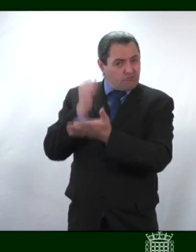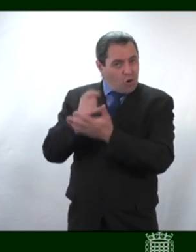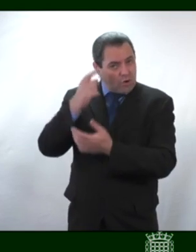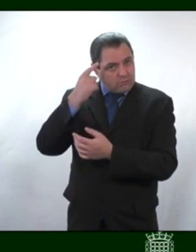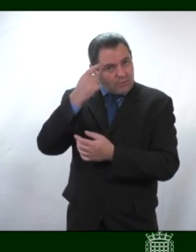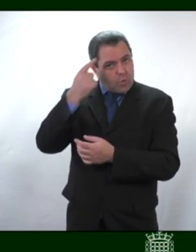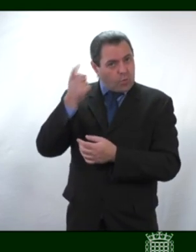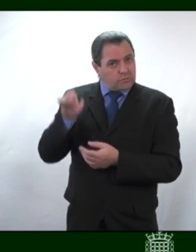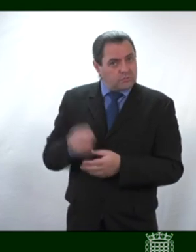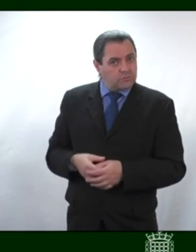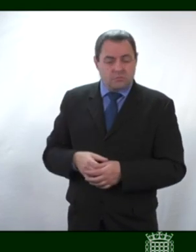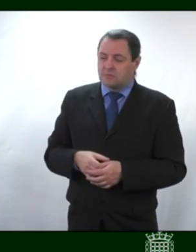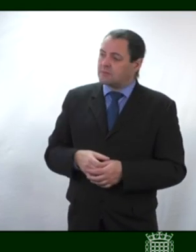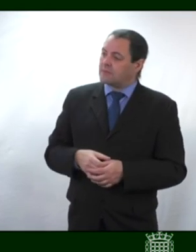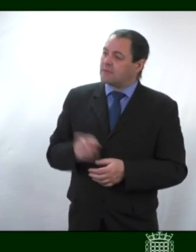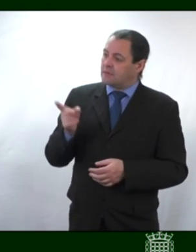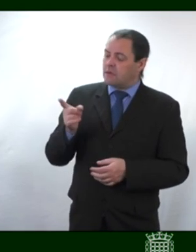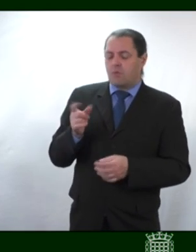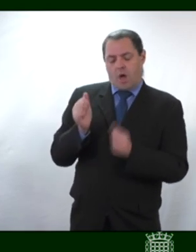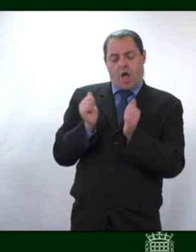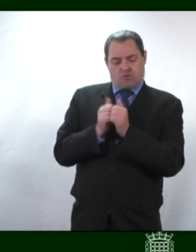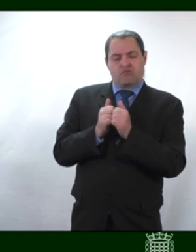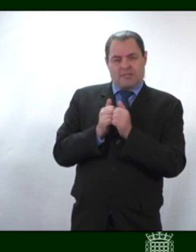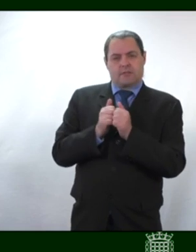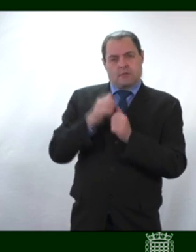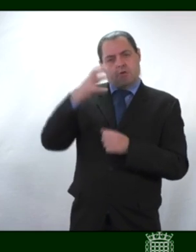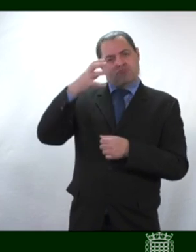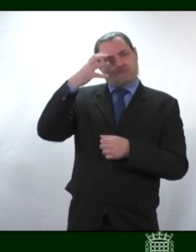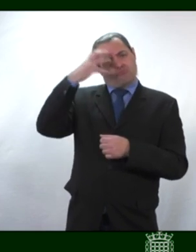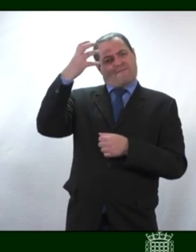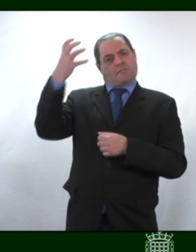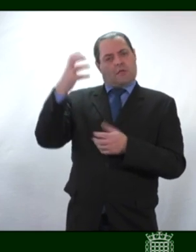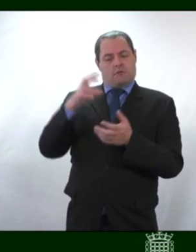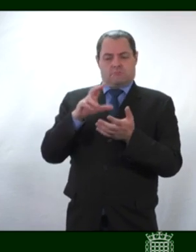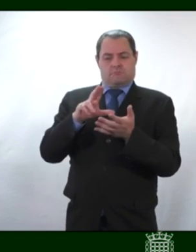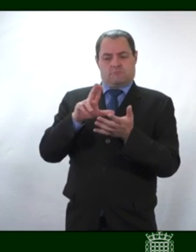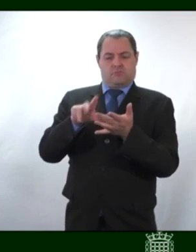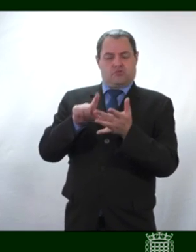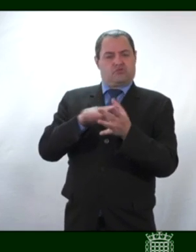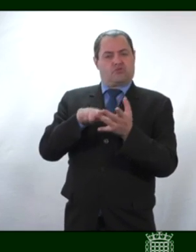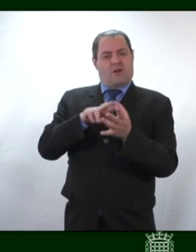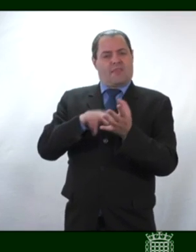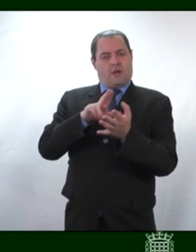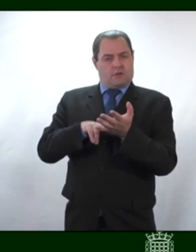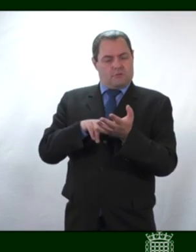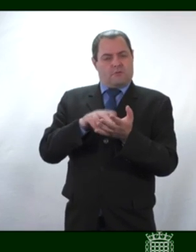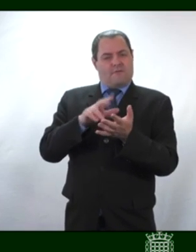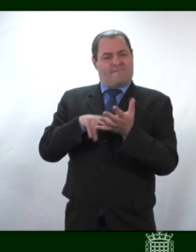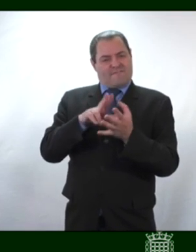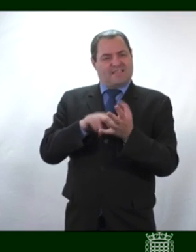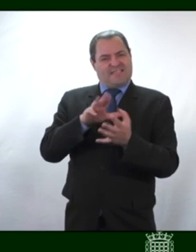should... I do agree, of course, with what Professor Jonathan Van Tam said, and he is a very fine scientist